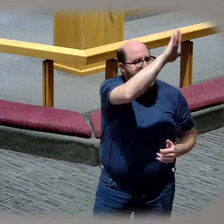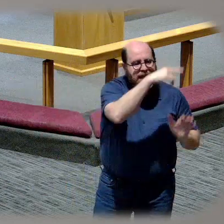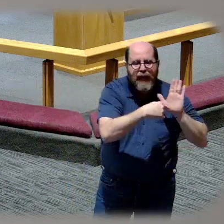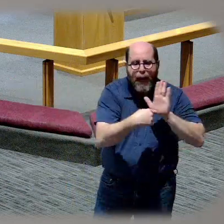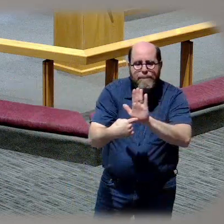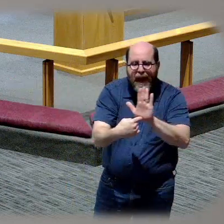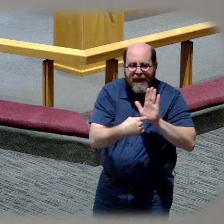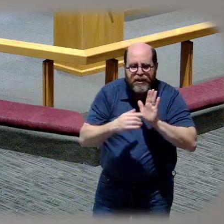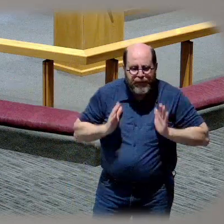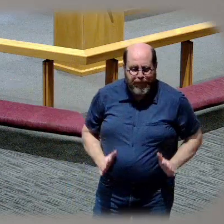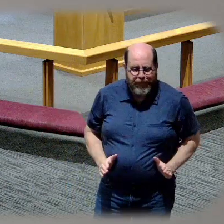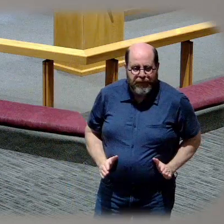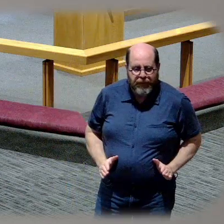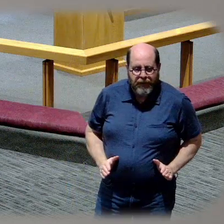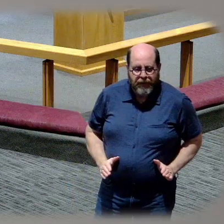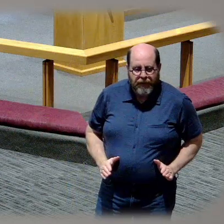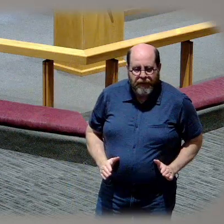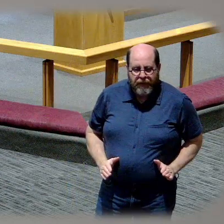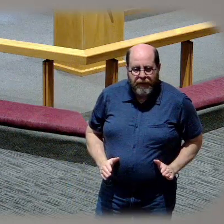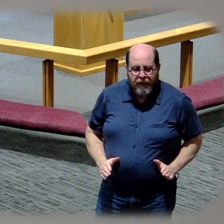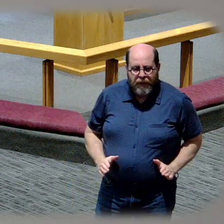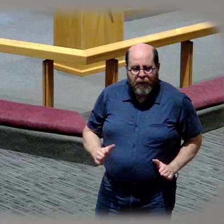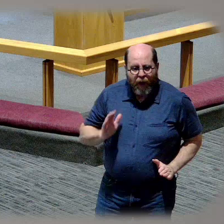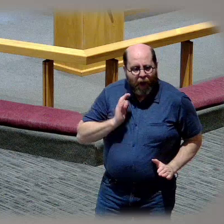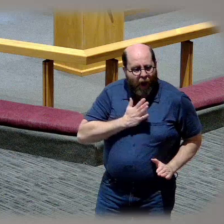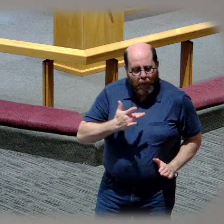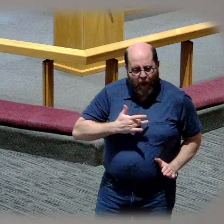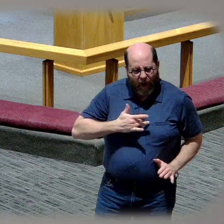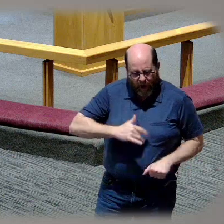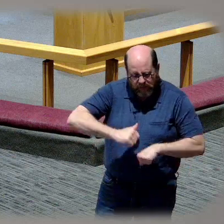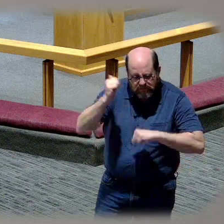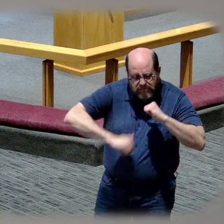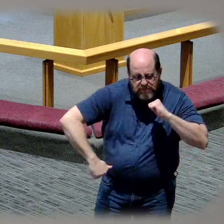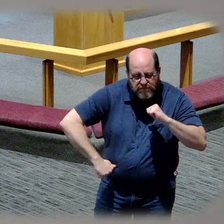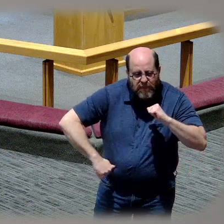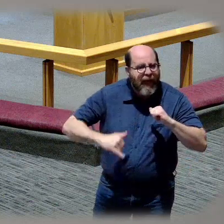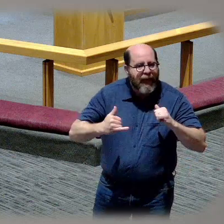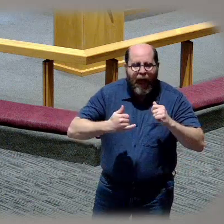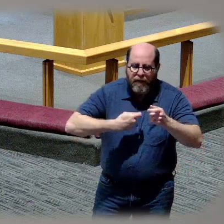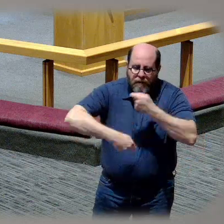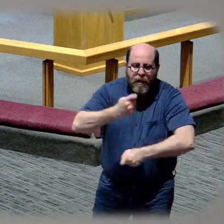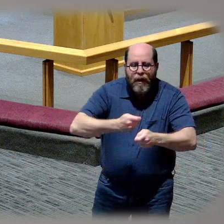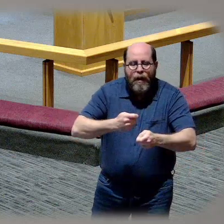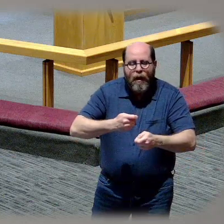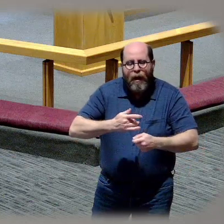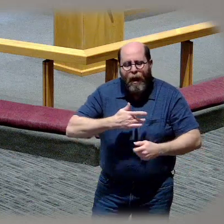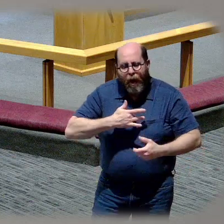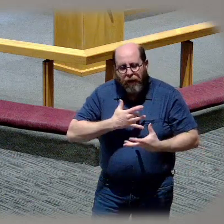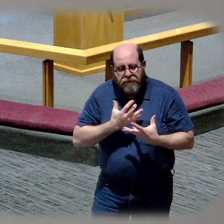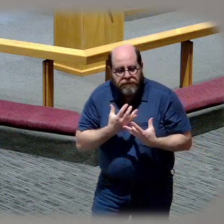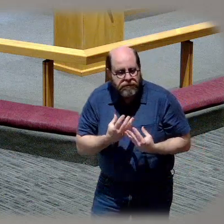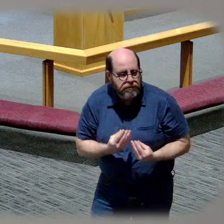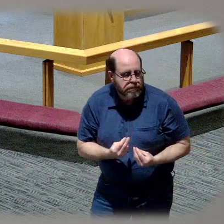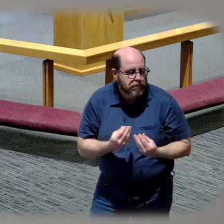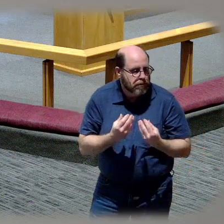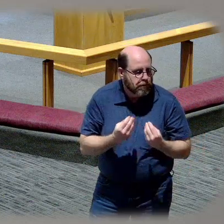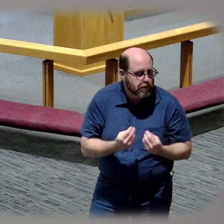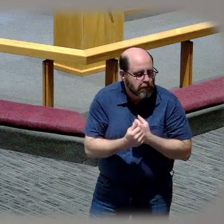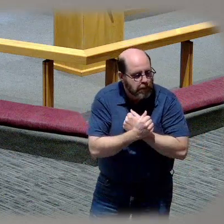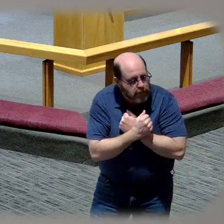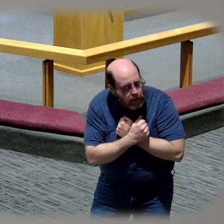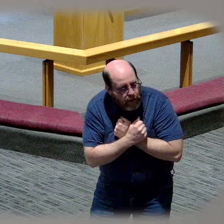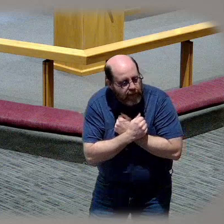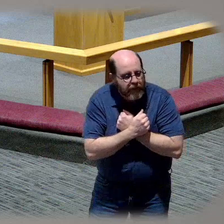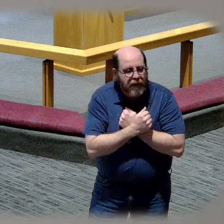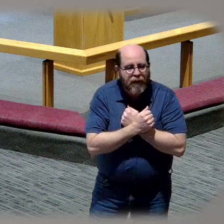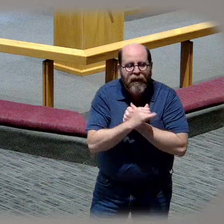world in which we live. We've had our heart of stone replaced with a heart of flesh that can love. Baptism